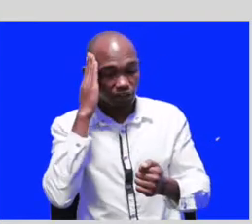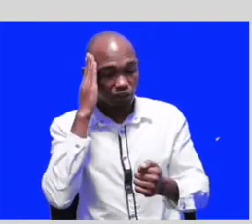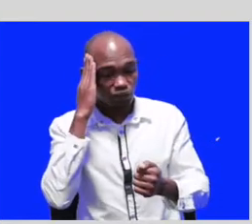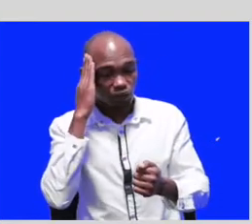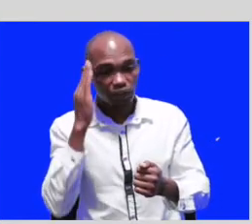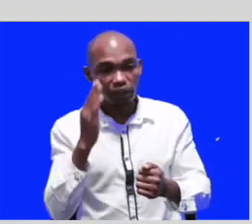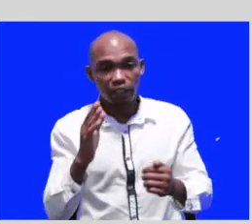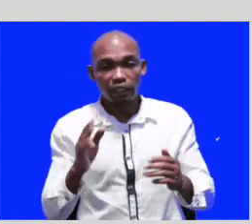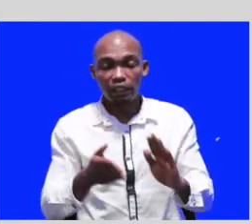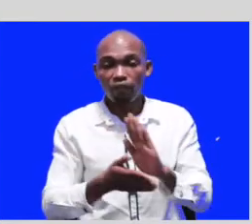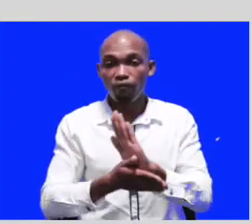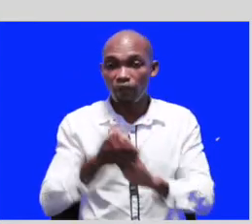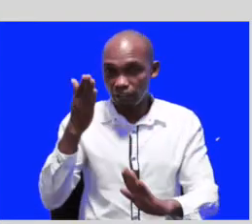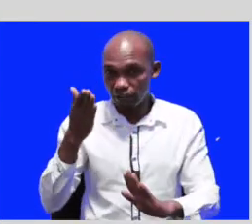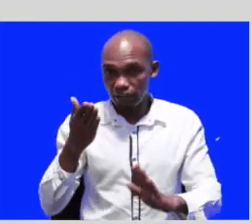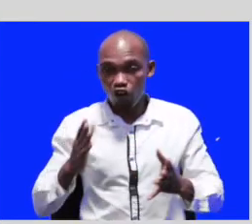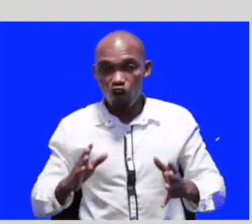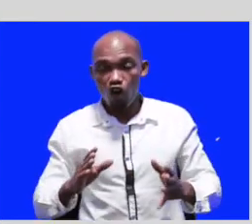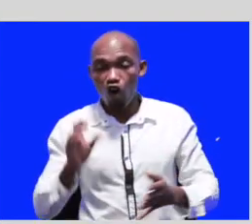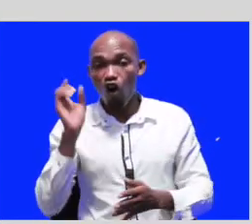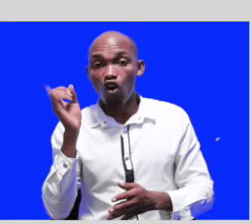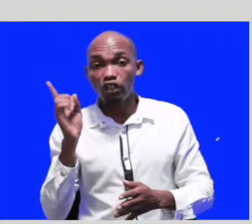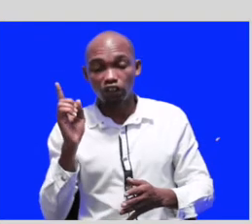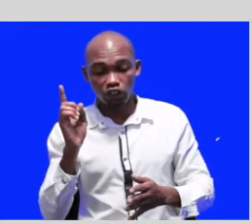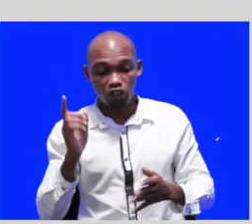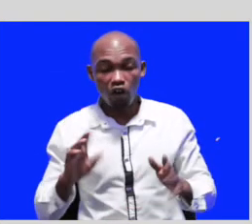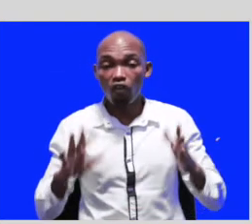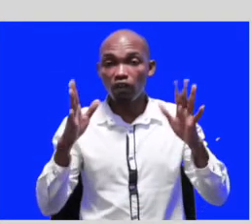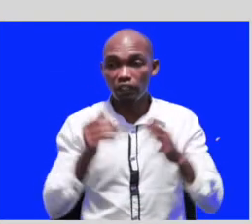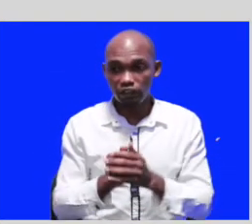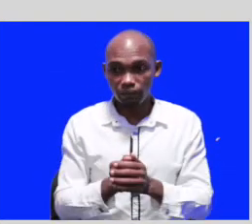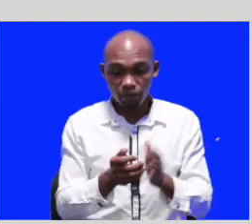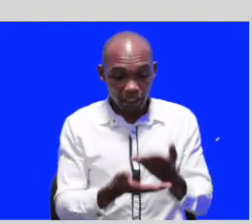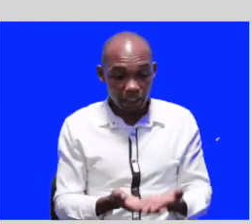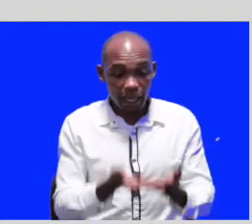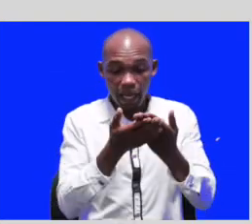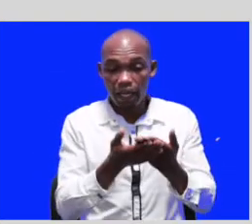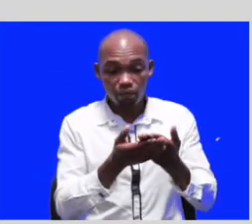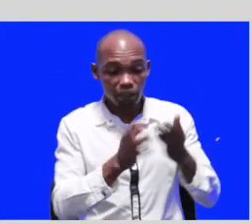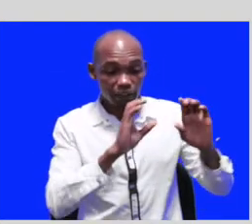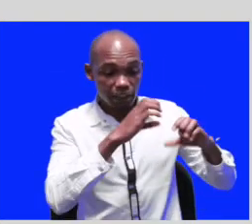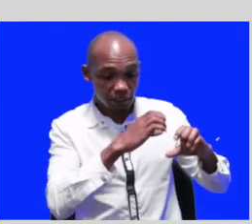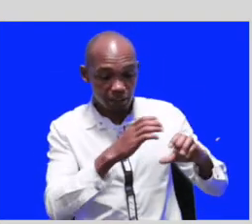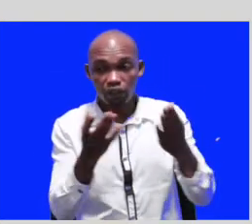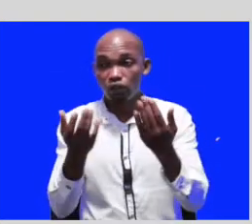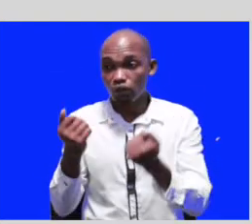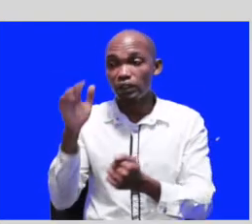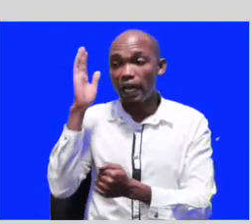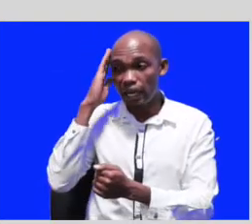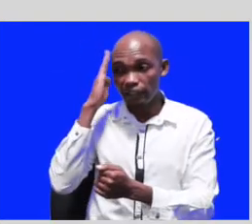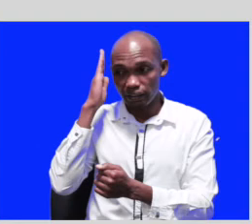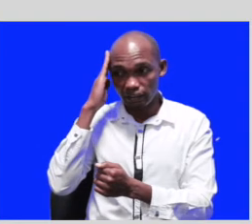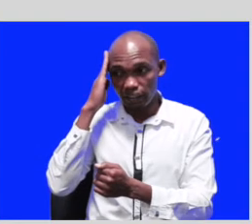new discoveries that suggest the origin of life. Second, helps scientists to understand